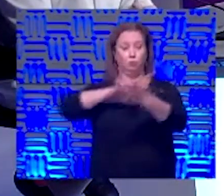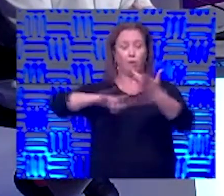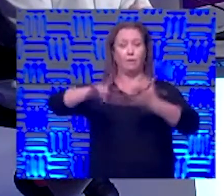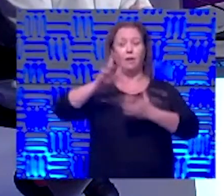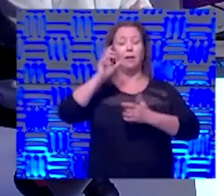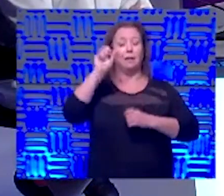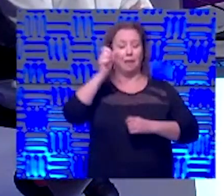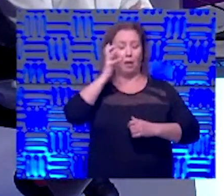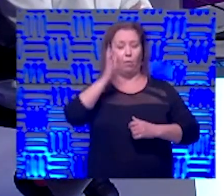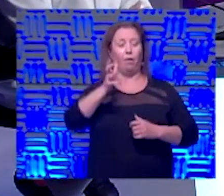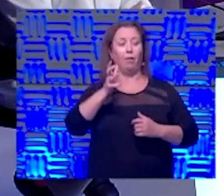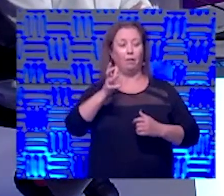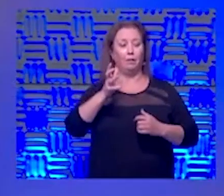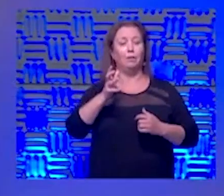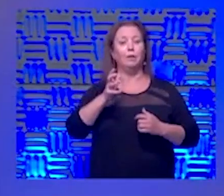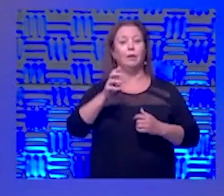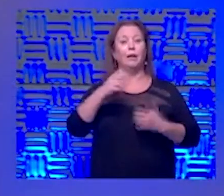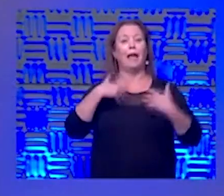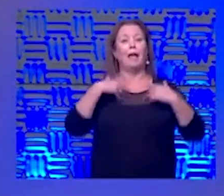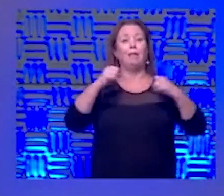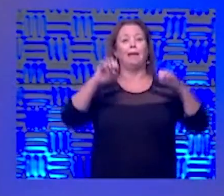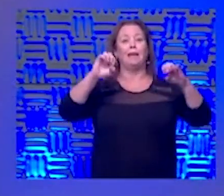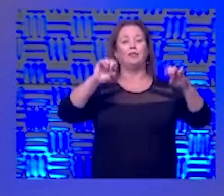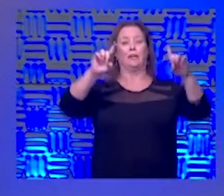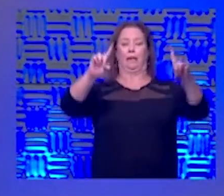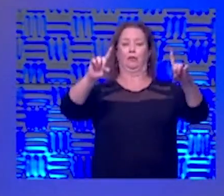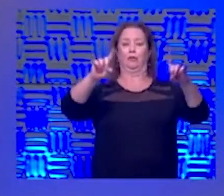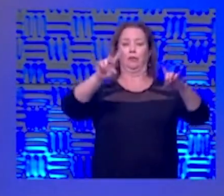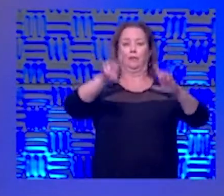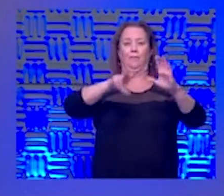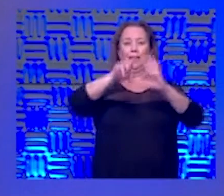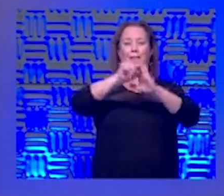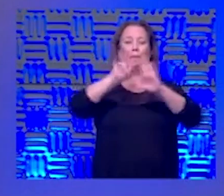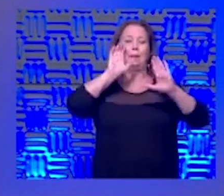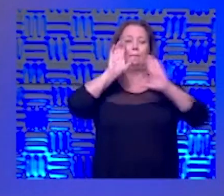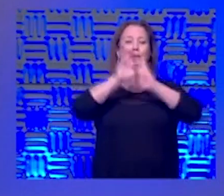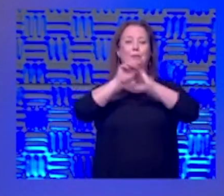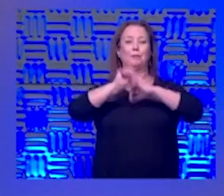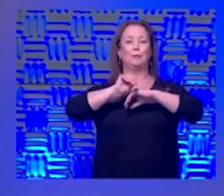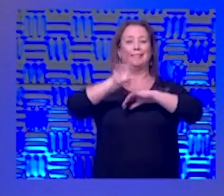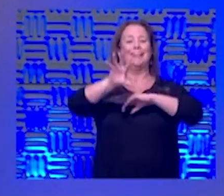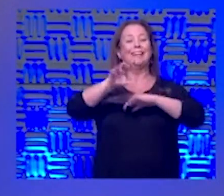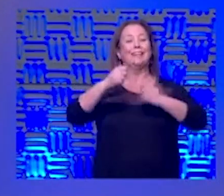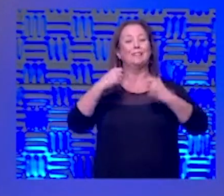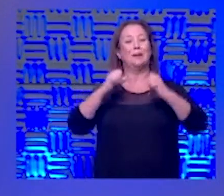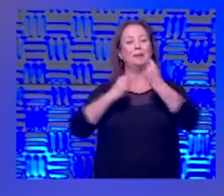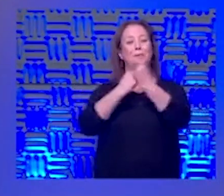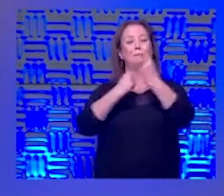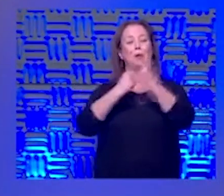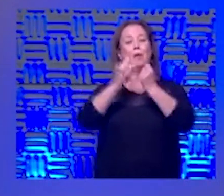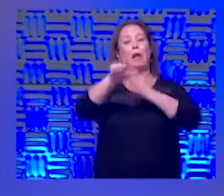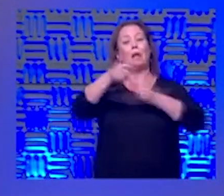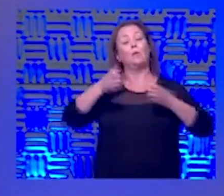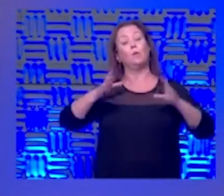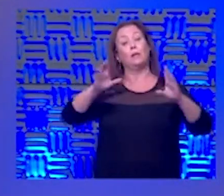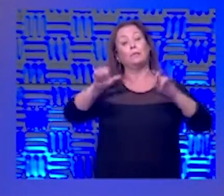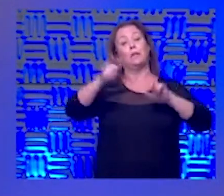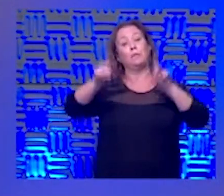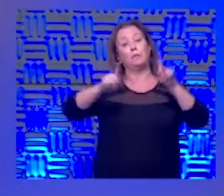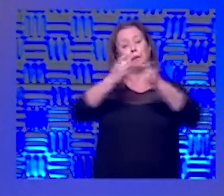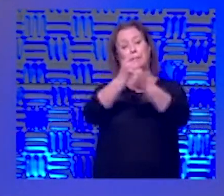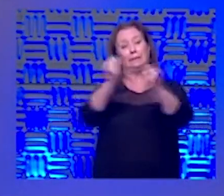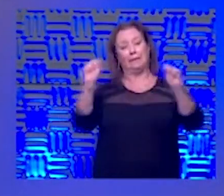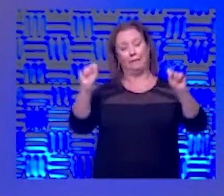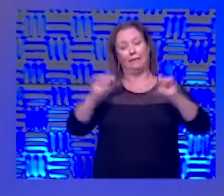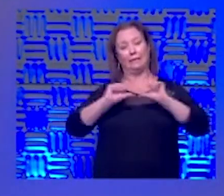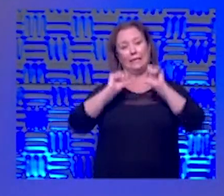doing some healthy education videos and pictures, and really trying to promote other ways that other people can be safe as